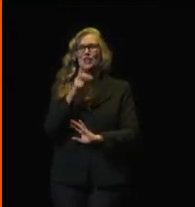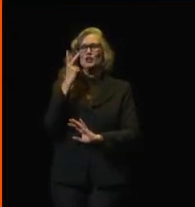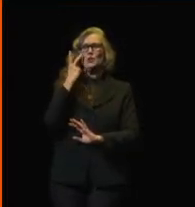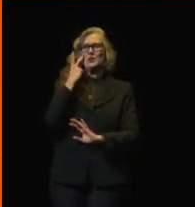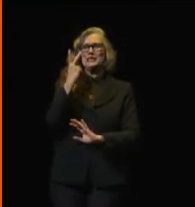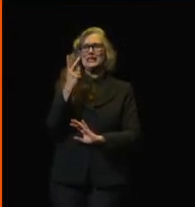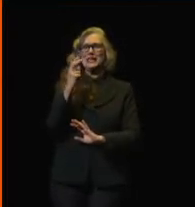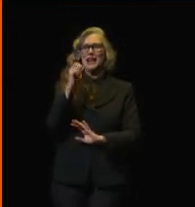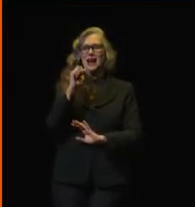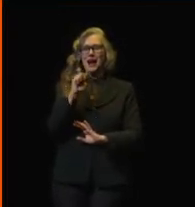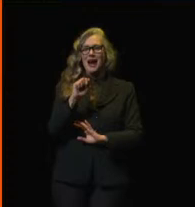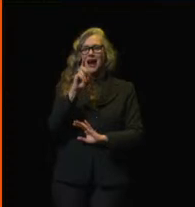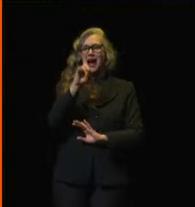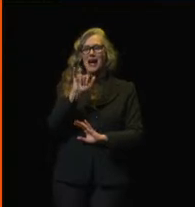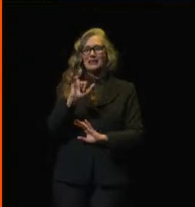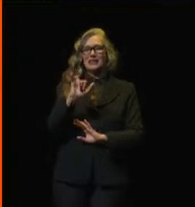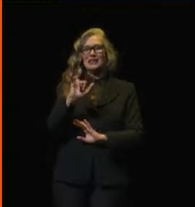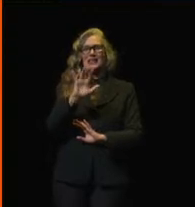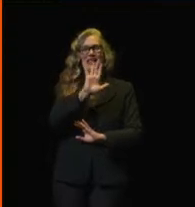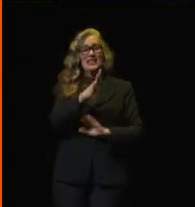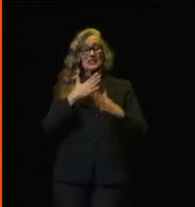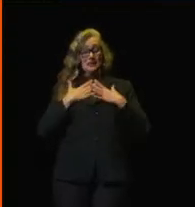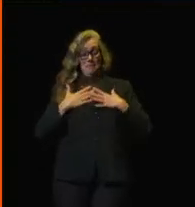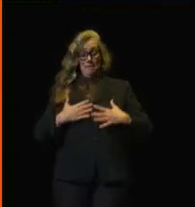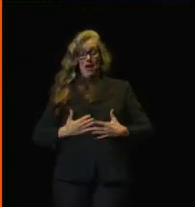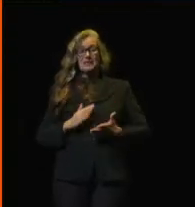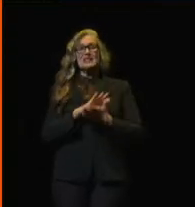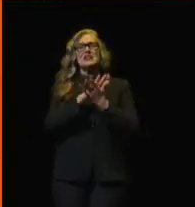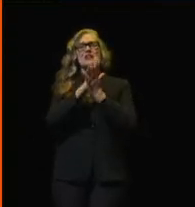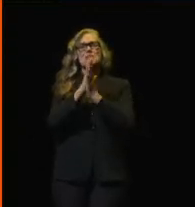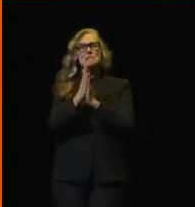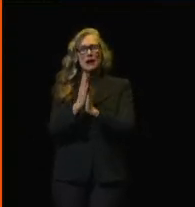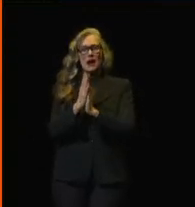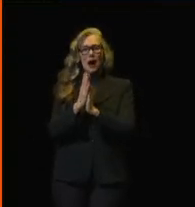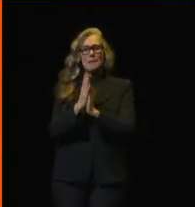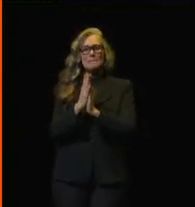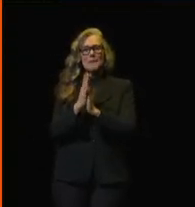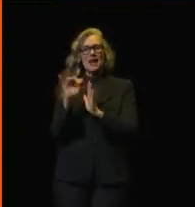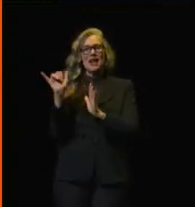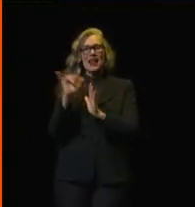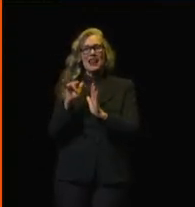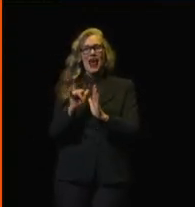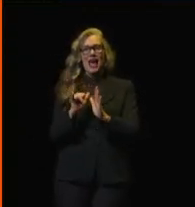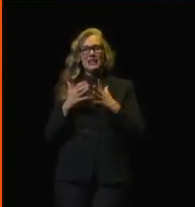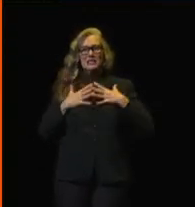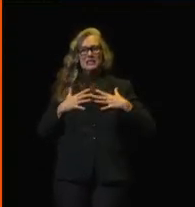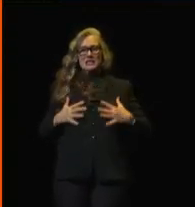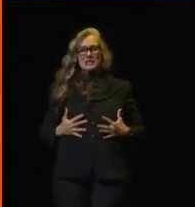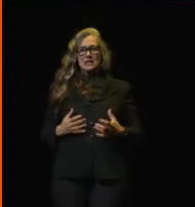use his body as a political weapon. Just to reiterate, in case